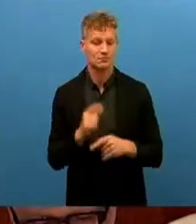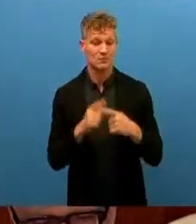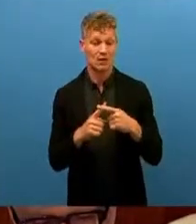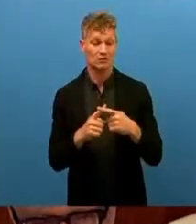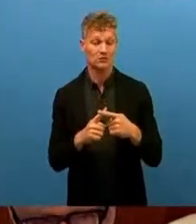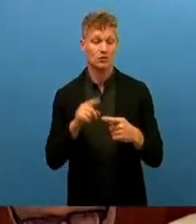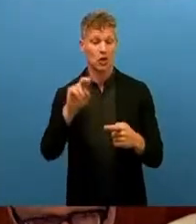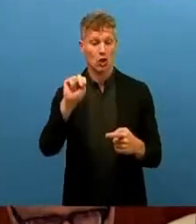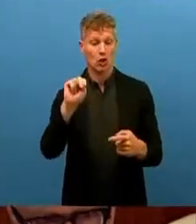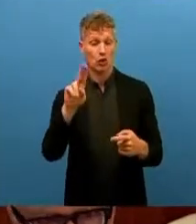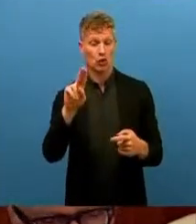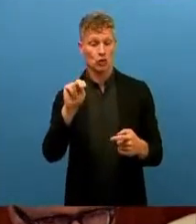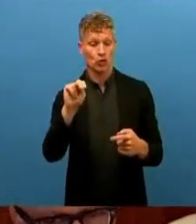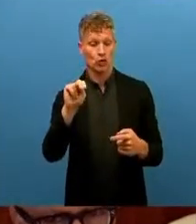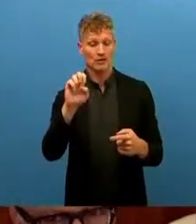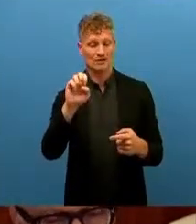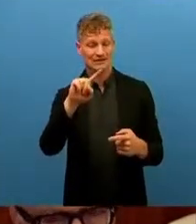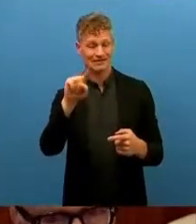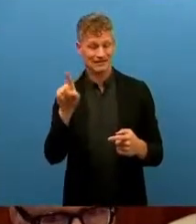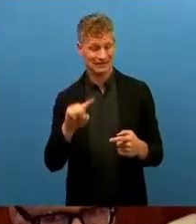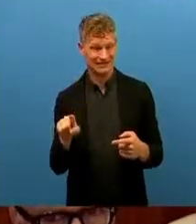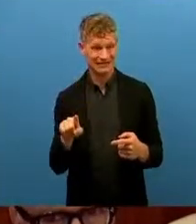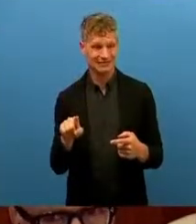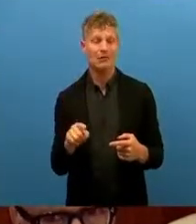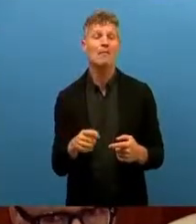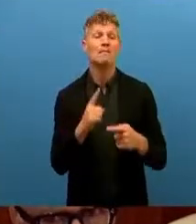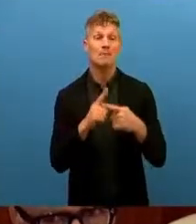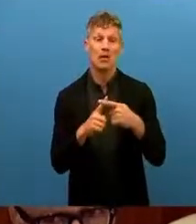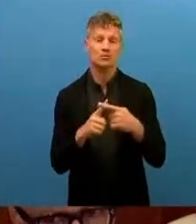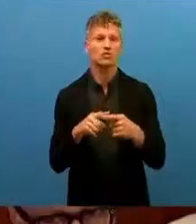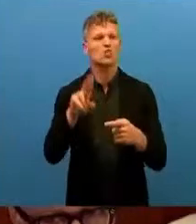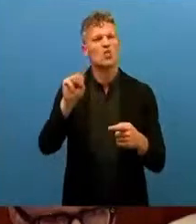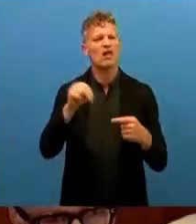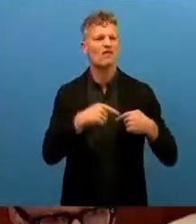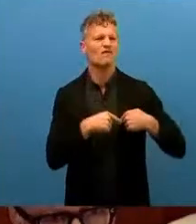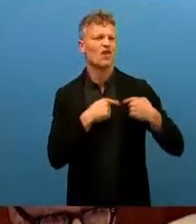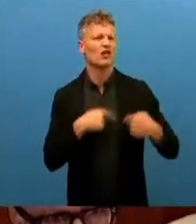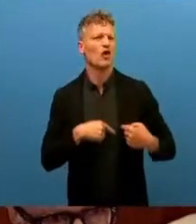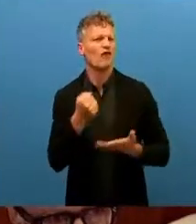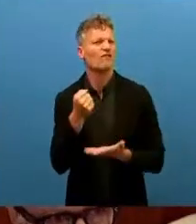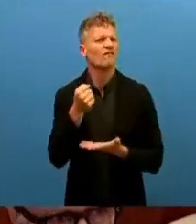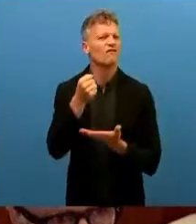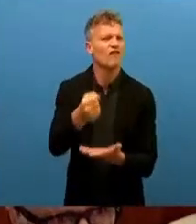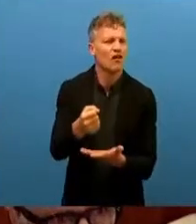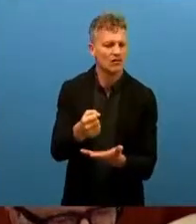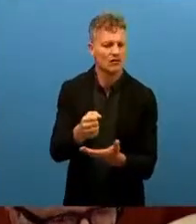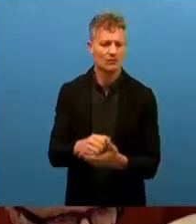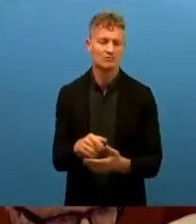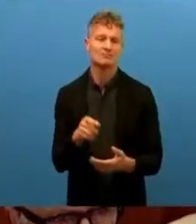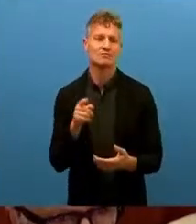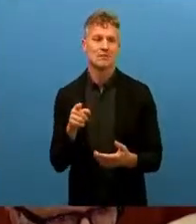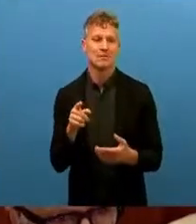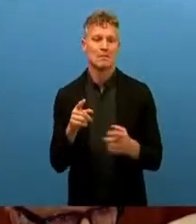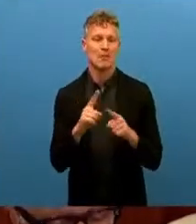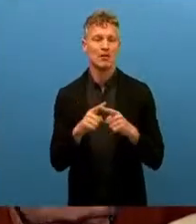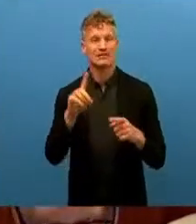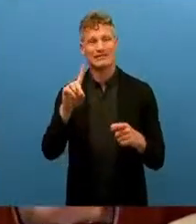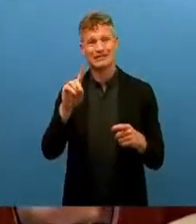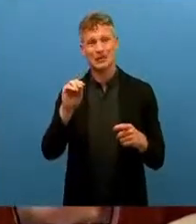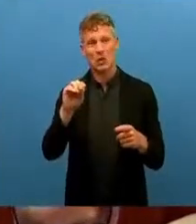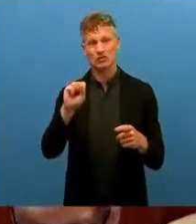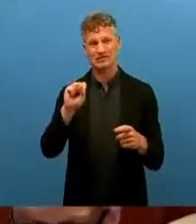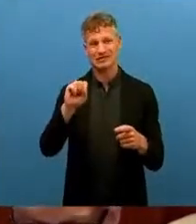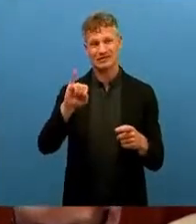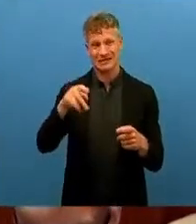and the Secretariat UN Voluntary Fund, the Indigenous Coordinating Body, and DOSIP for their support. In closing,